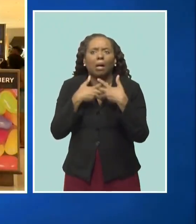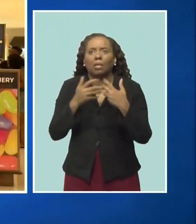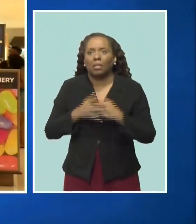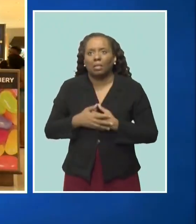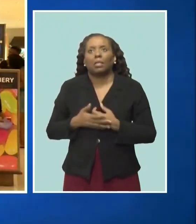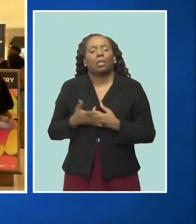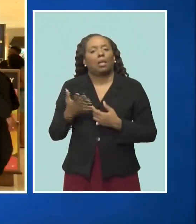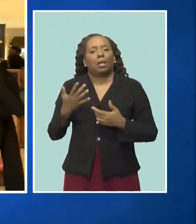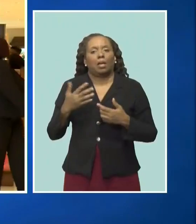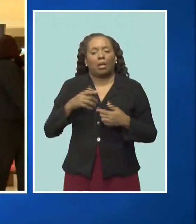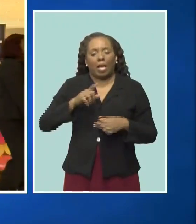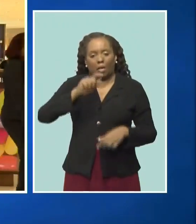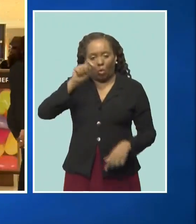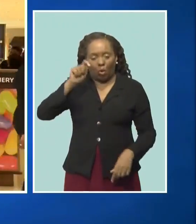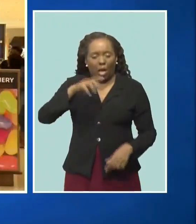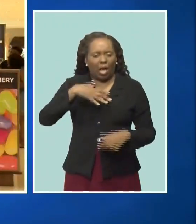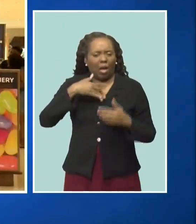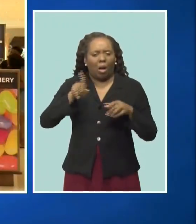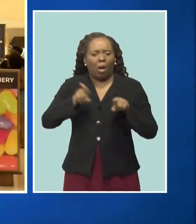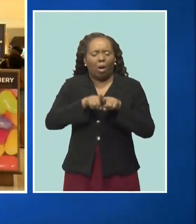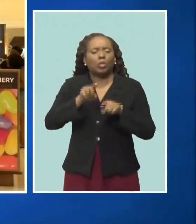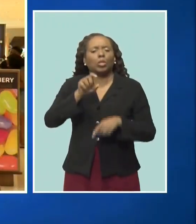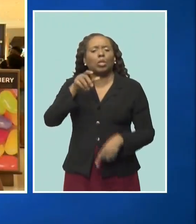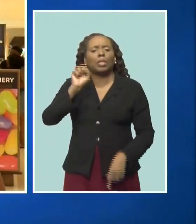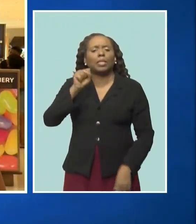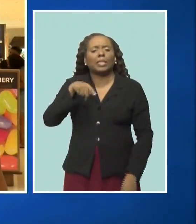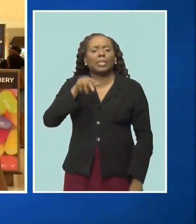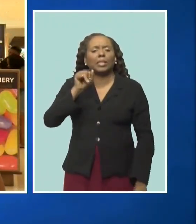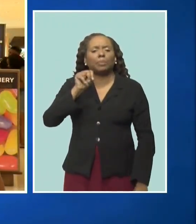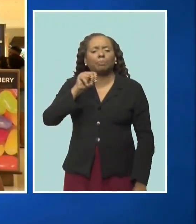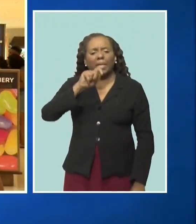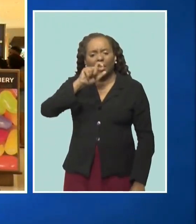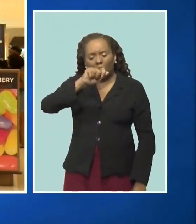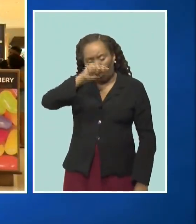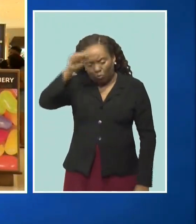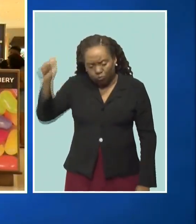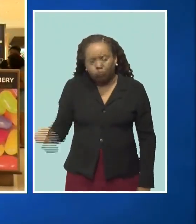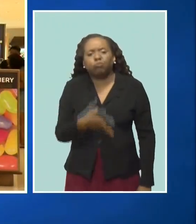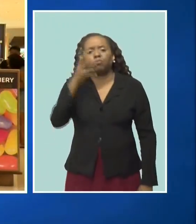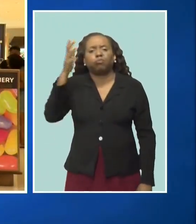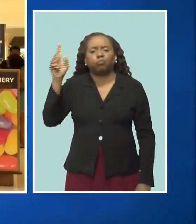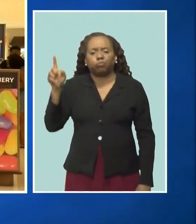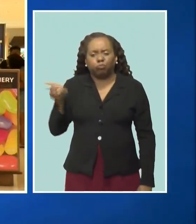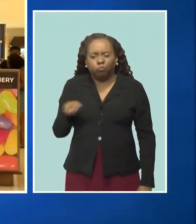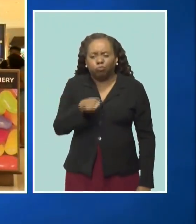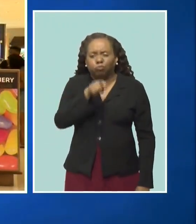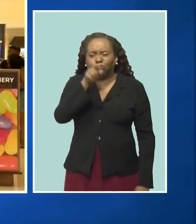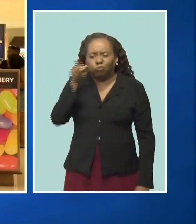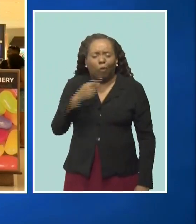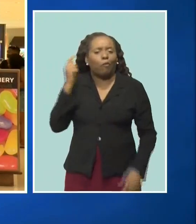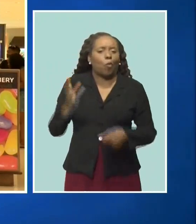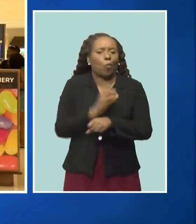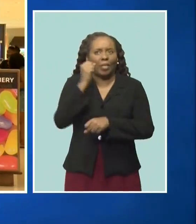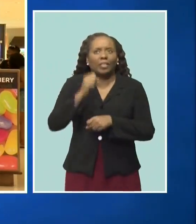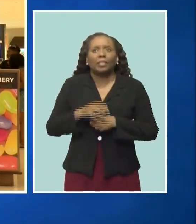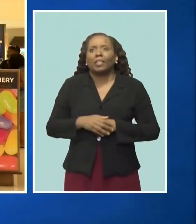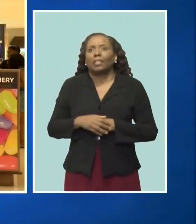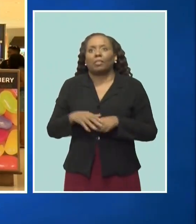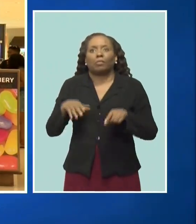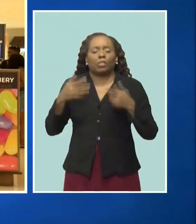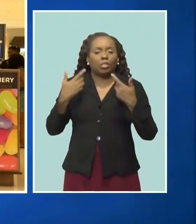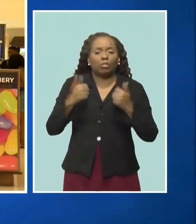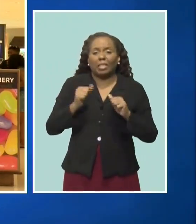wearing Riri, the Gloss Bomb Riri. Every single product is amazing. We went trying to skin,